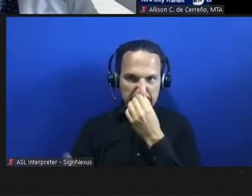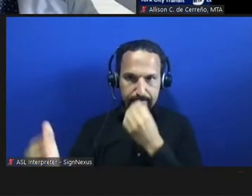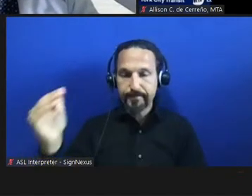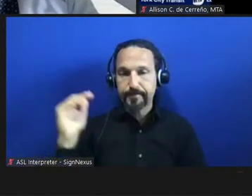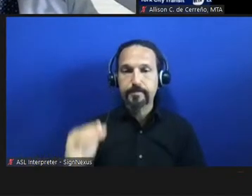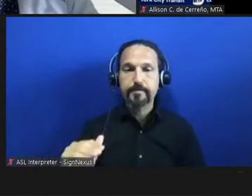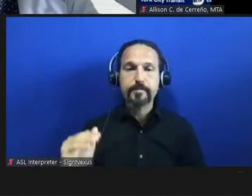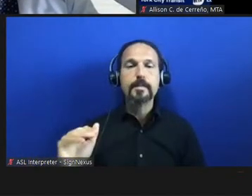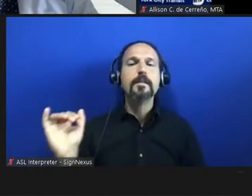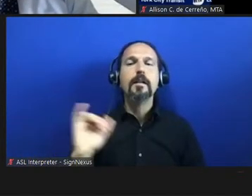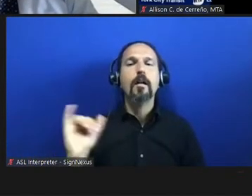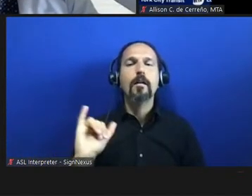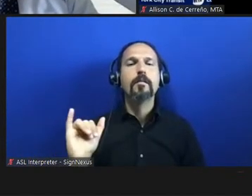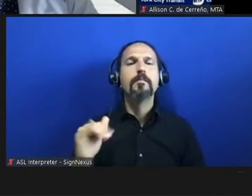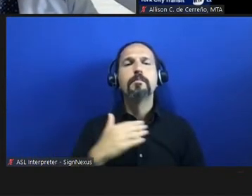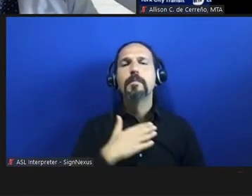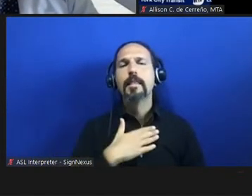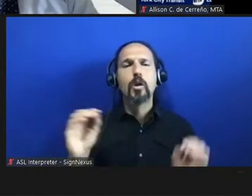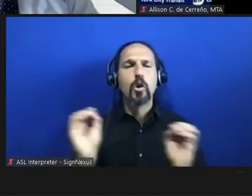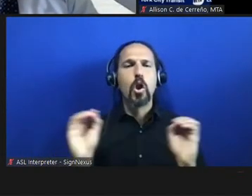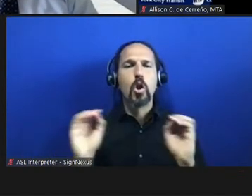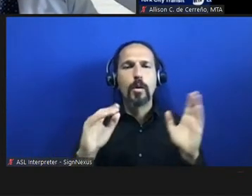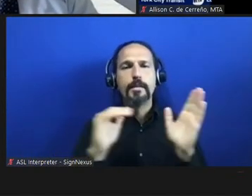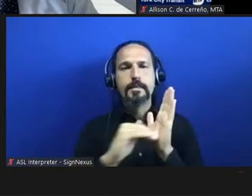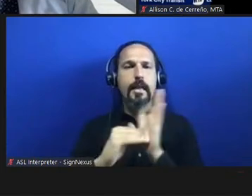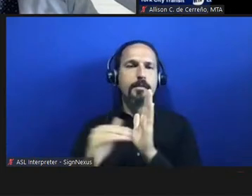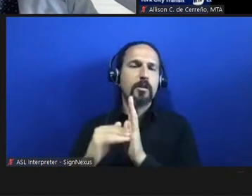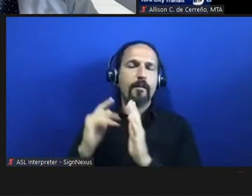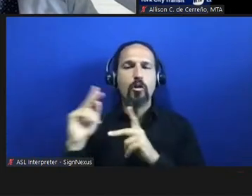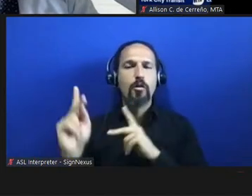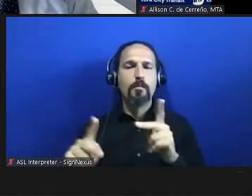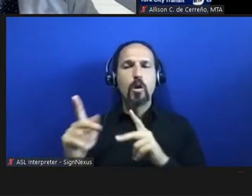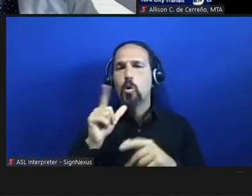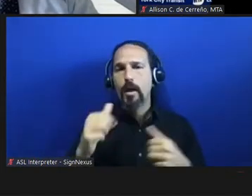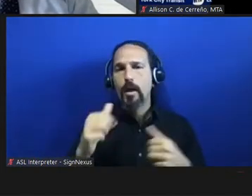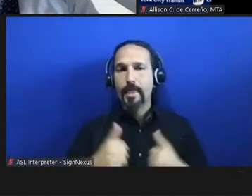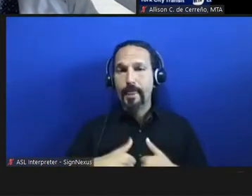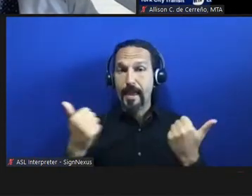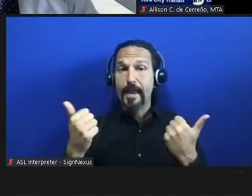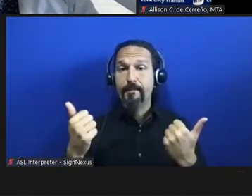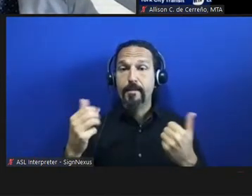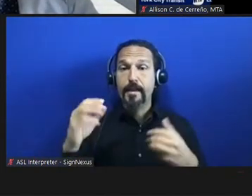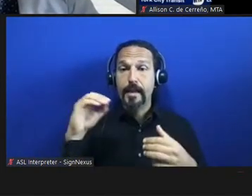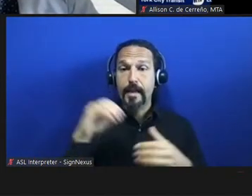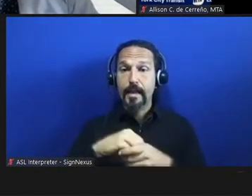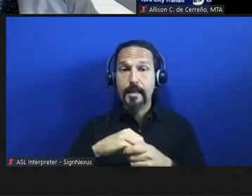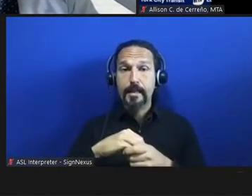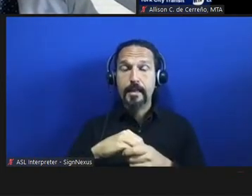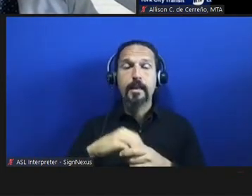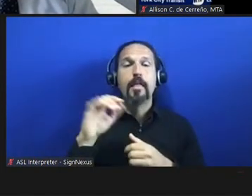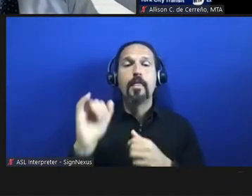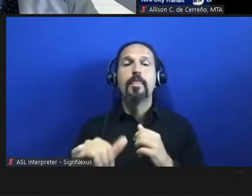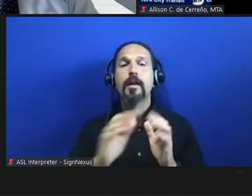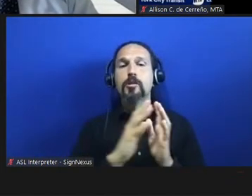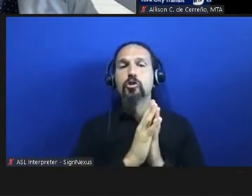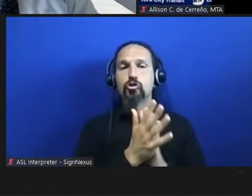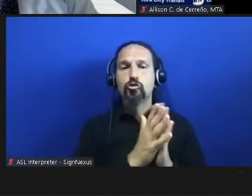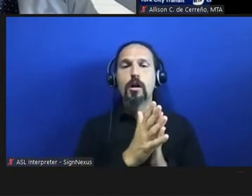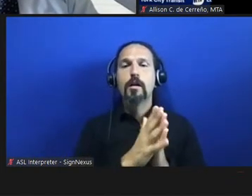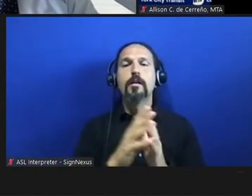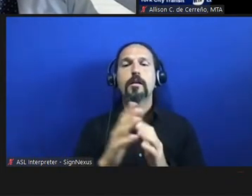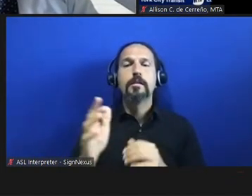let's not give exemptions to people who live in the congestion